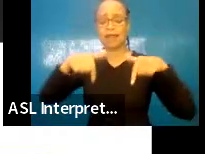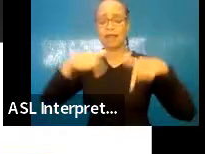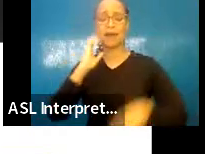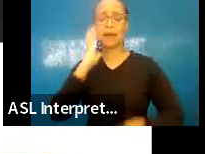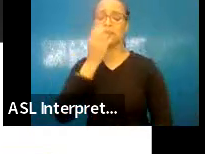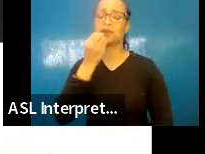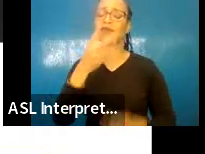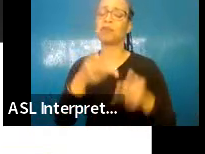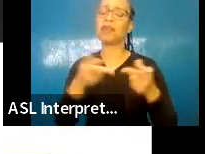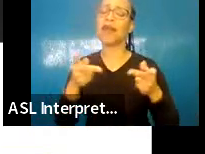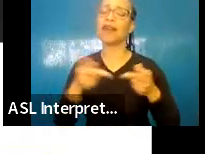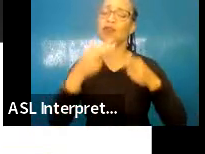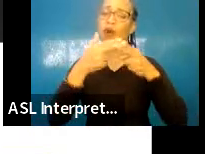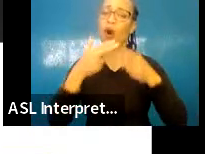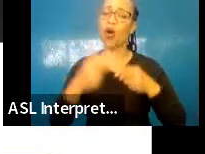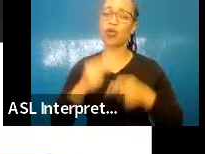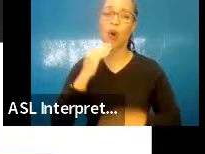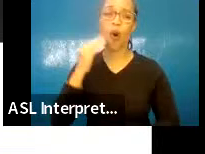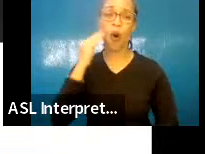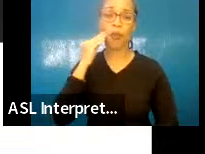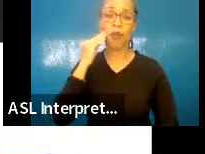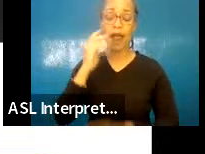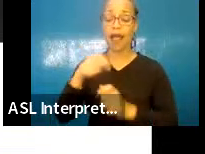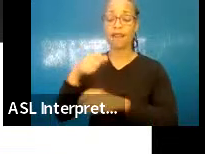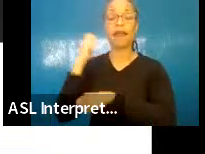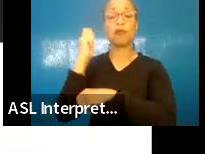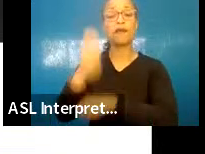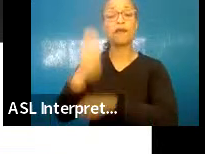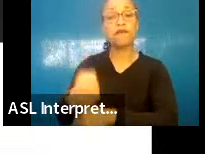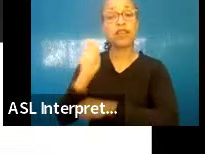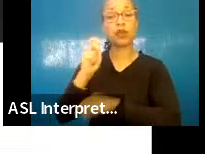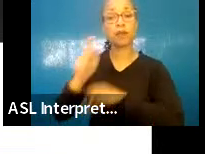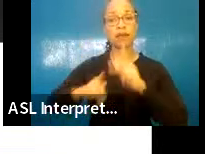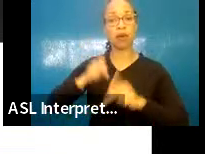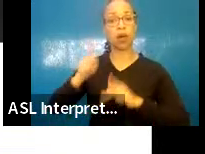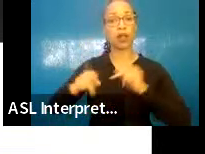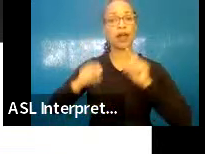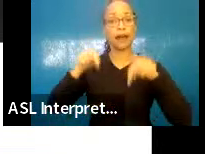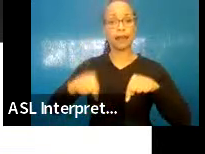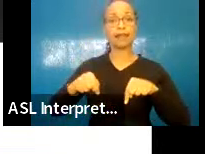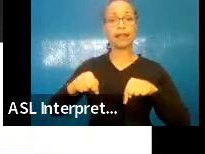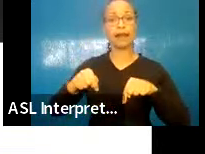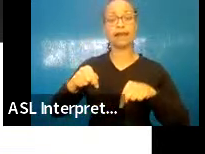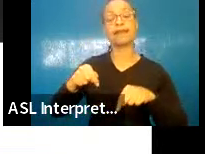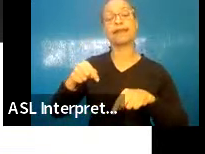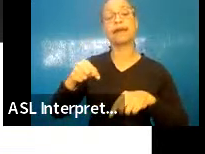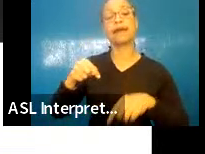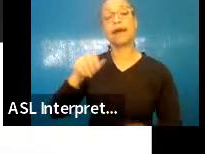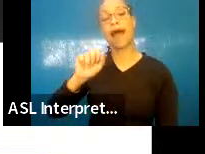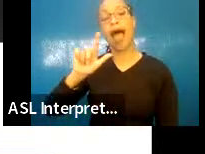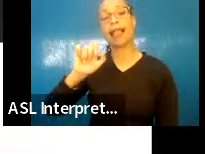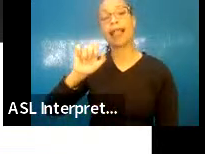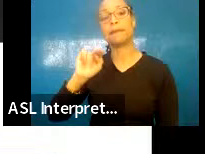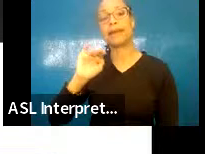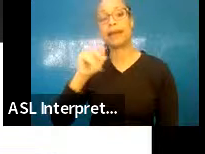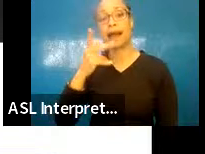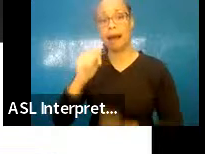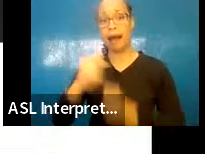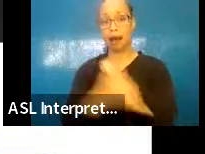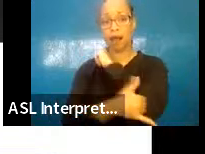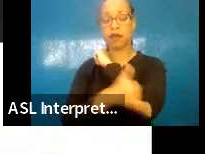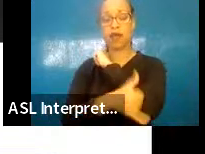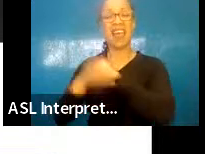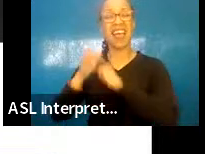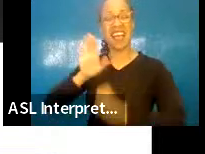in Alameda County. They were fisher people and really took care of their land, and their descendants are struggling to keep their